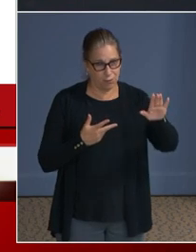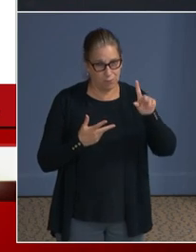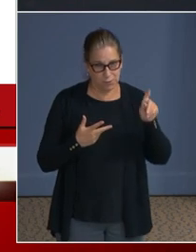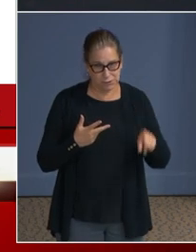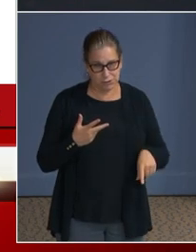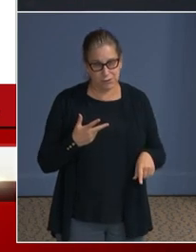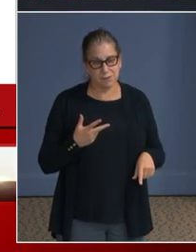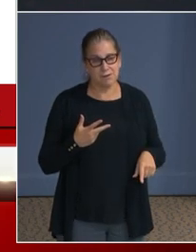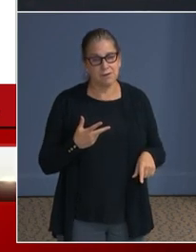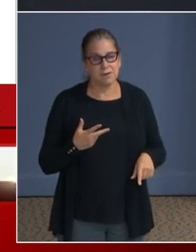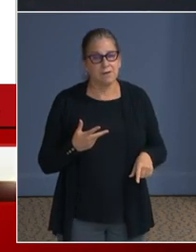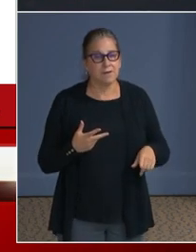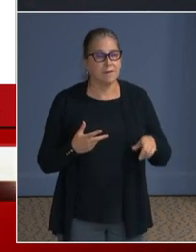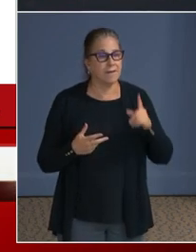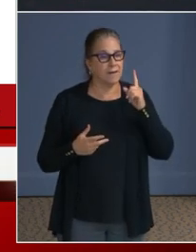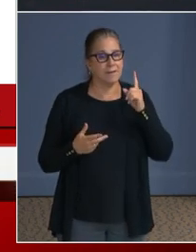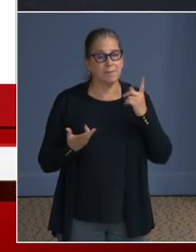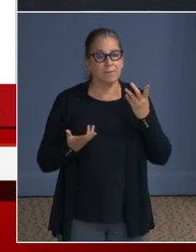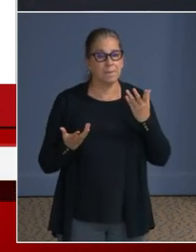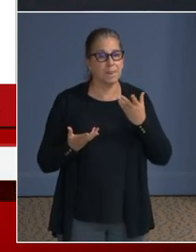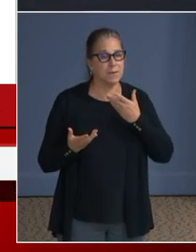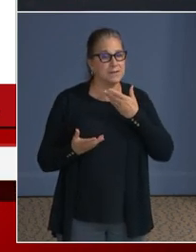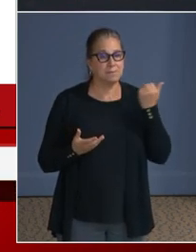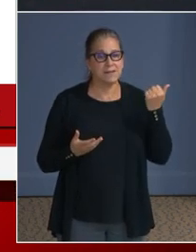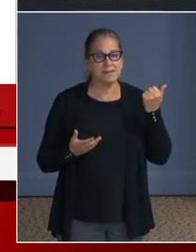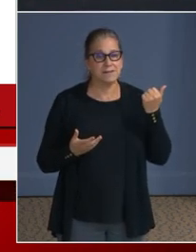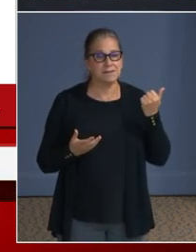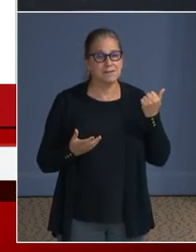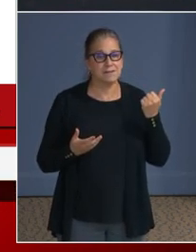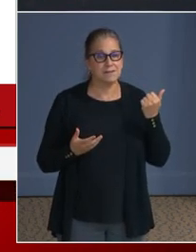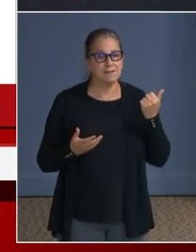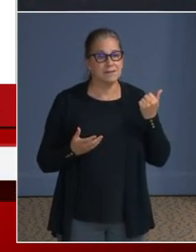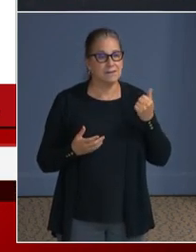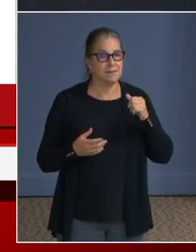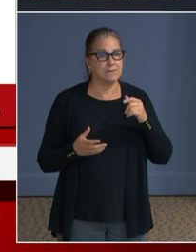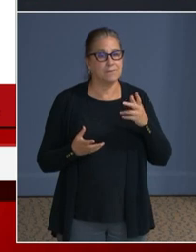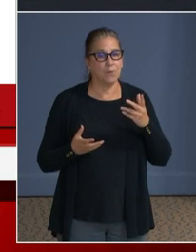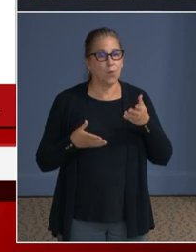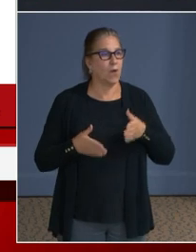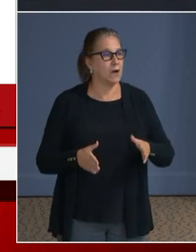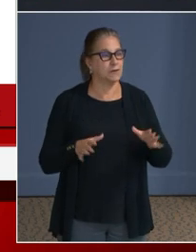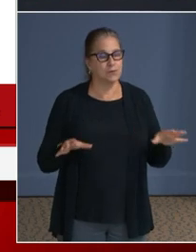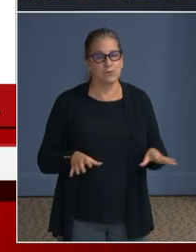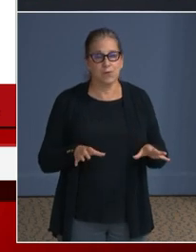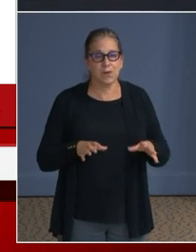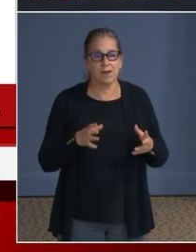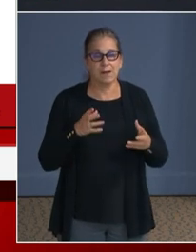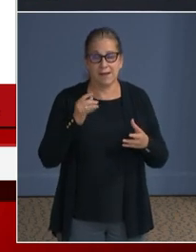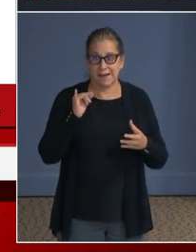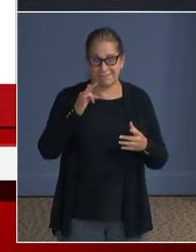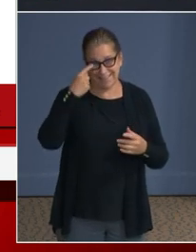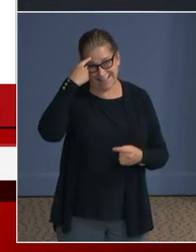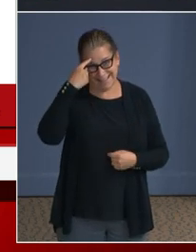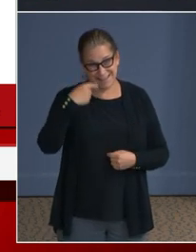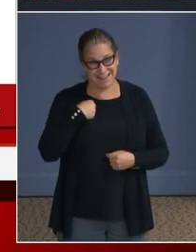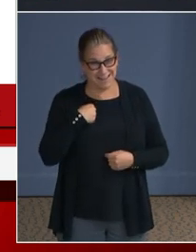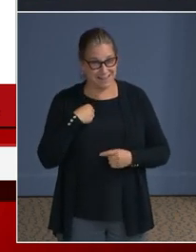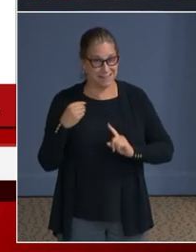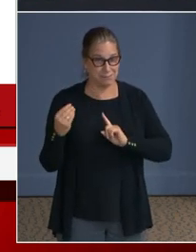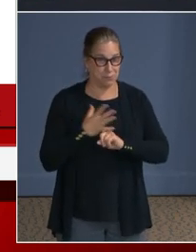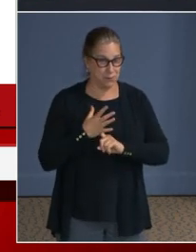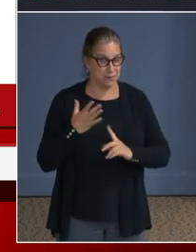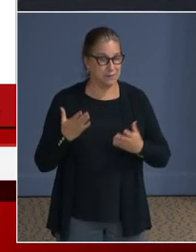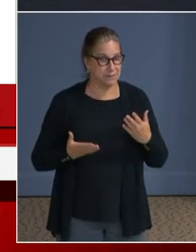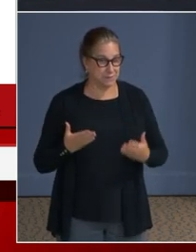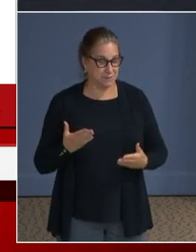a test, when we have people who are close contacts to a positive individual, we recommend the 3 to 5 day